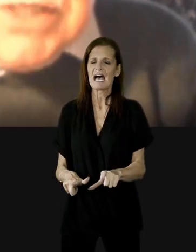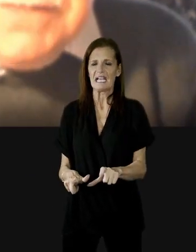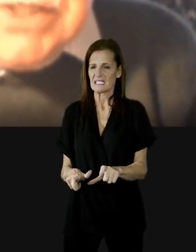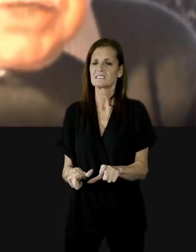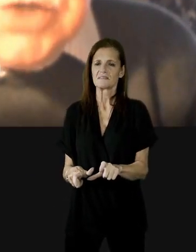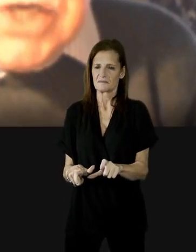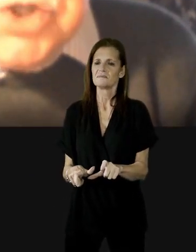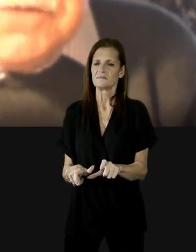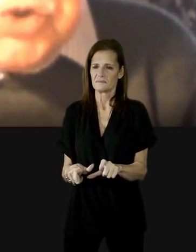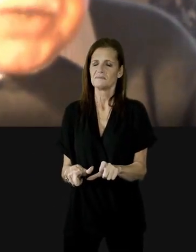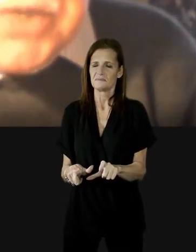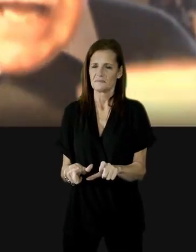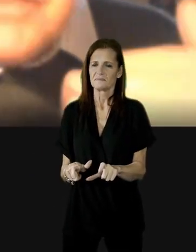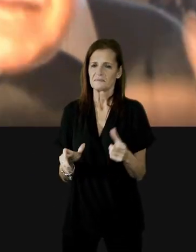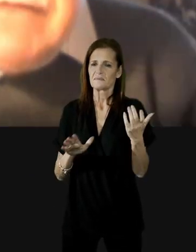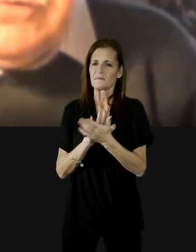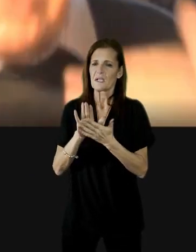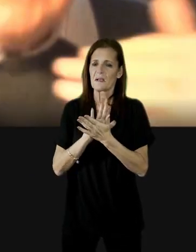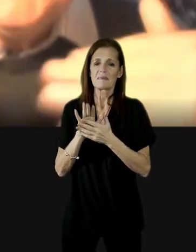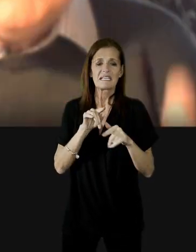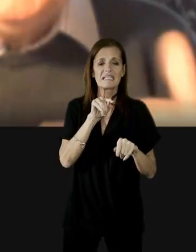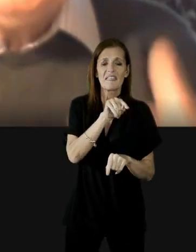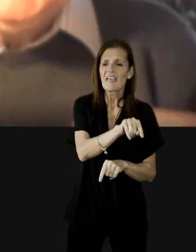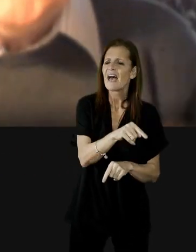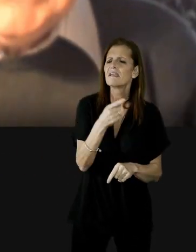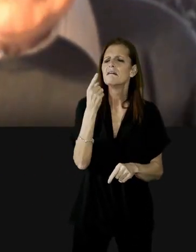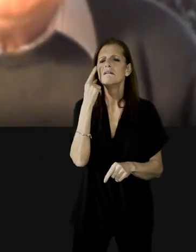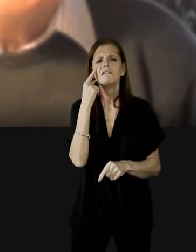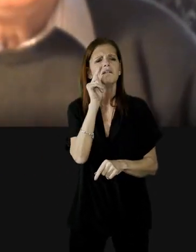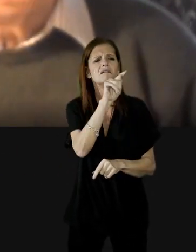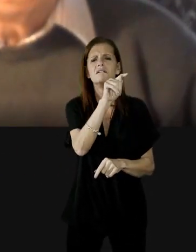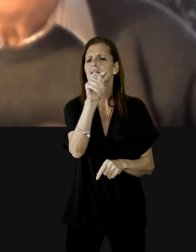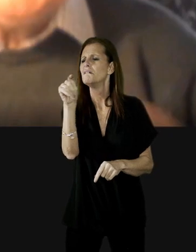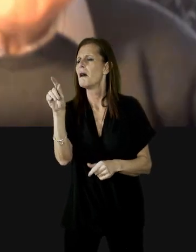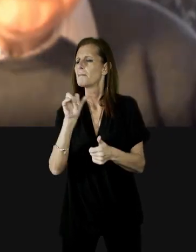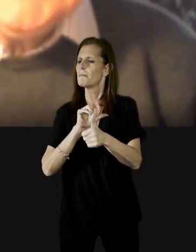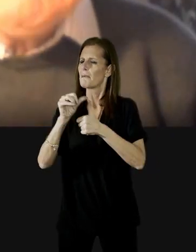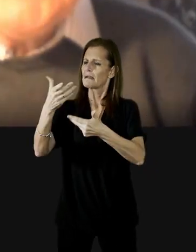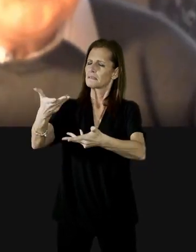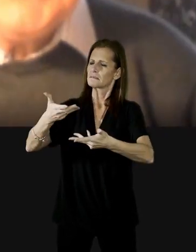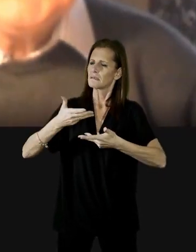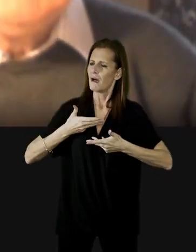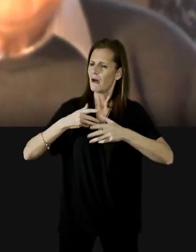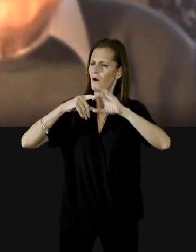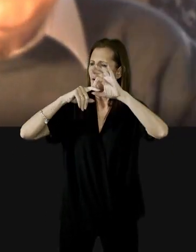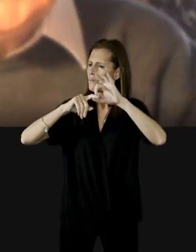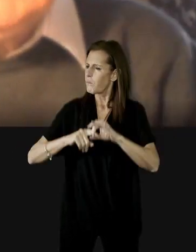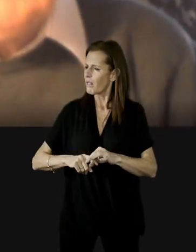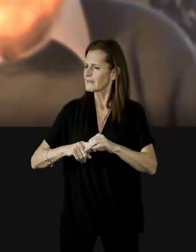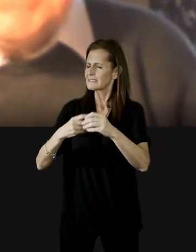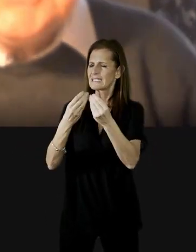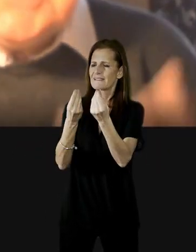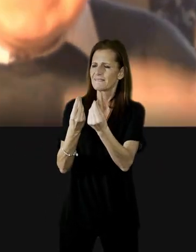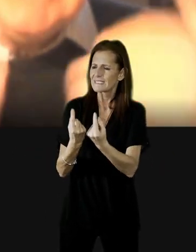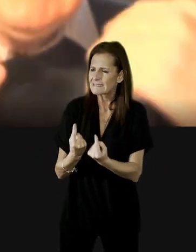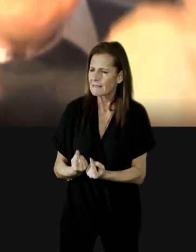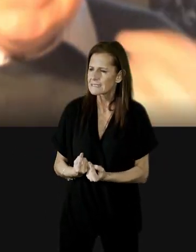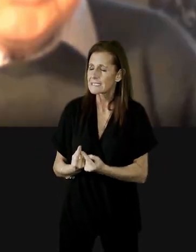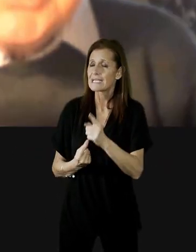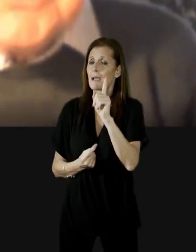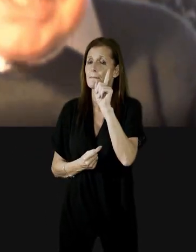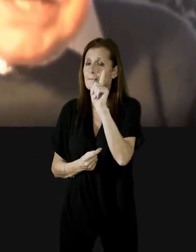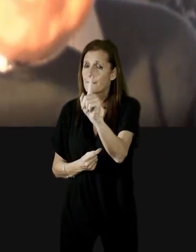going to be the destination of choice, and therefore they would be looking for better choice of product, better choice of facilities.